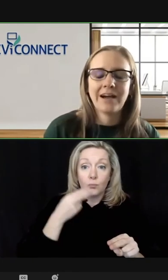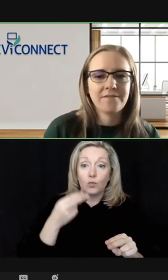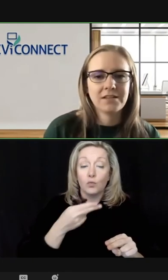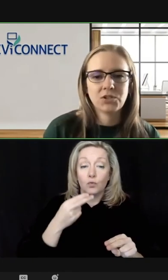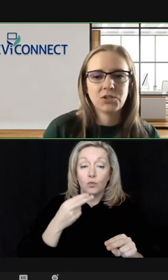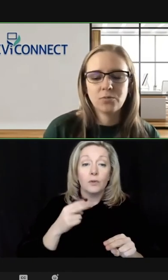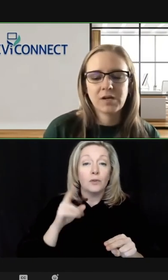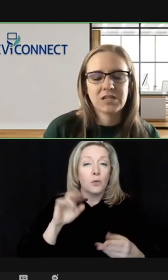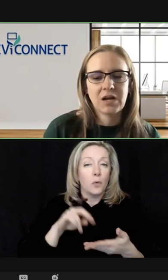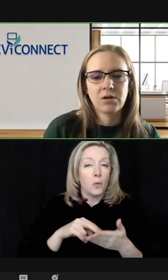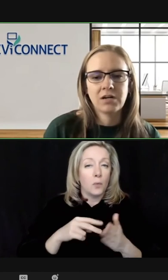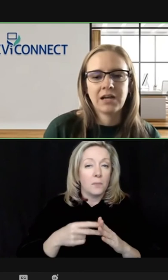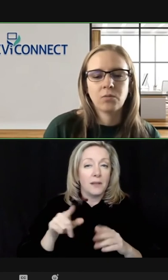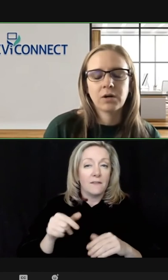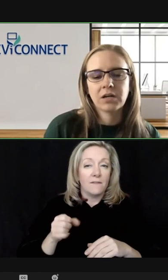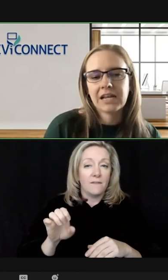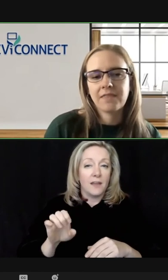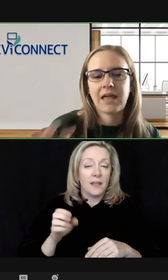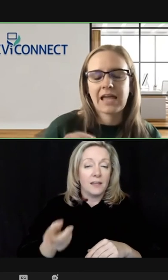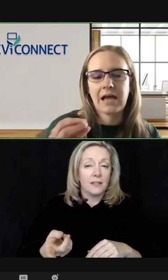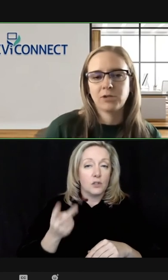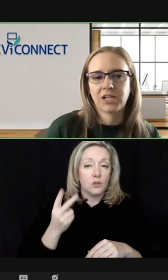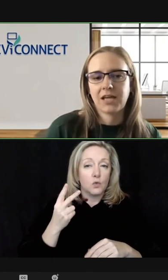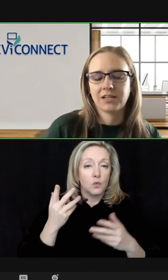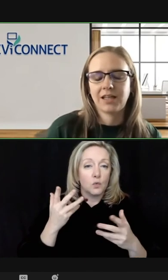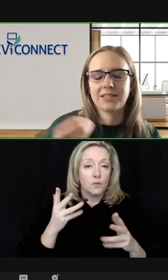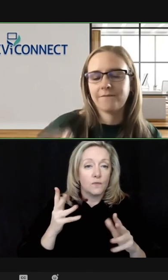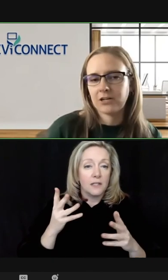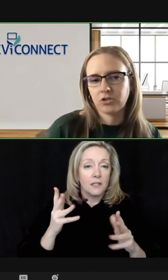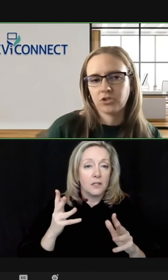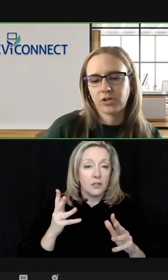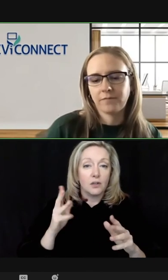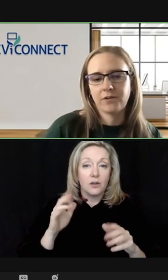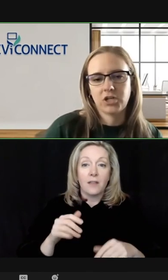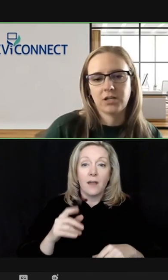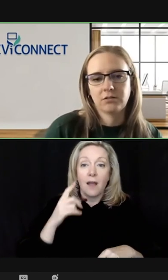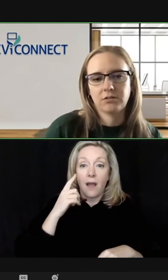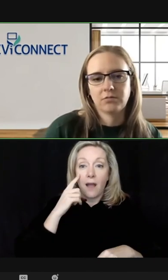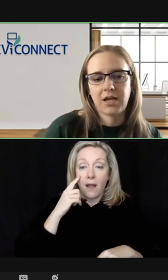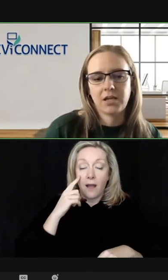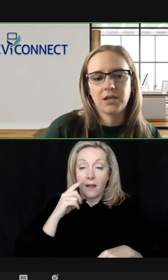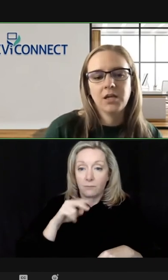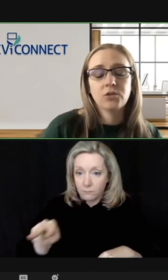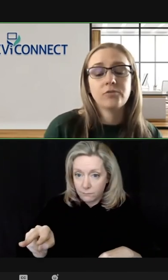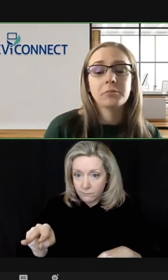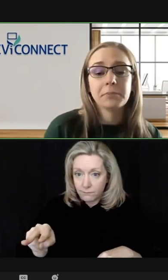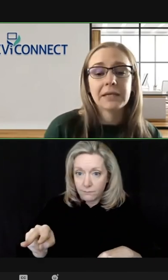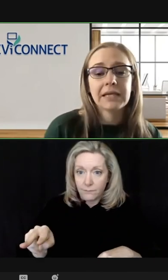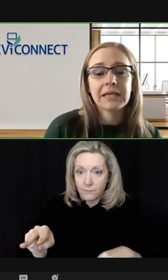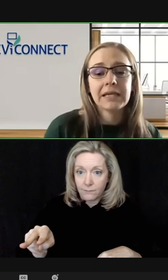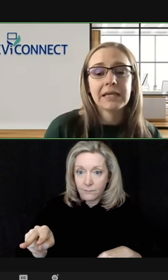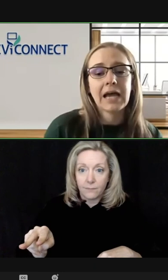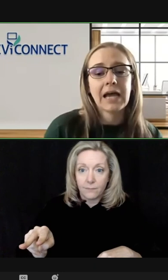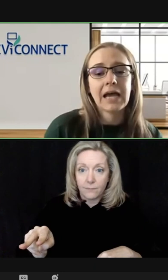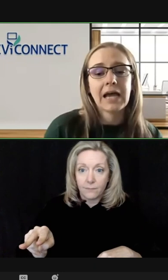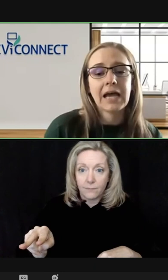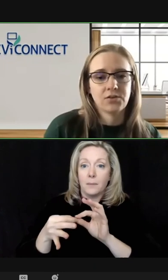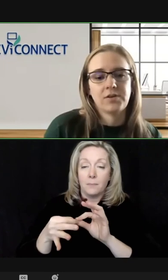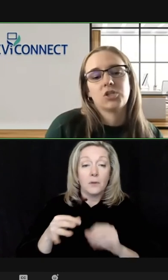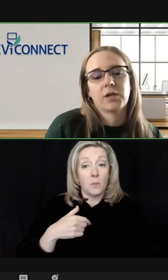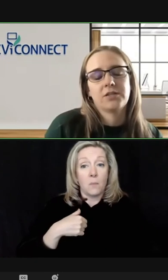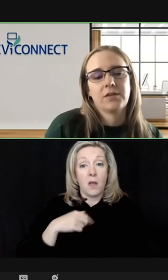we're kind of out of phase 2 because now we're getting that eye-to-object contact. That's that ventral stream vision, okay? So for me, I interpreted